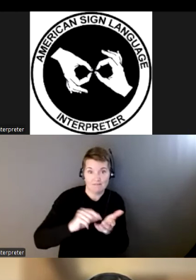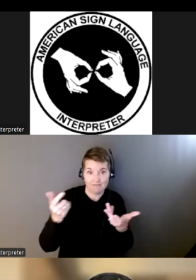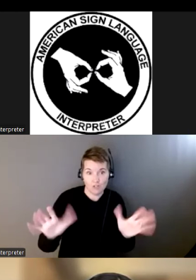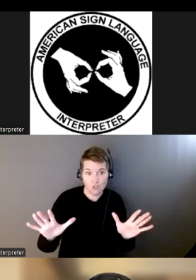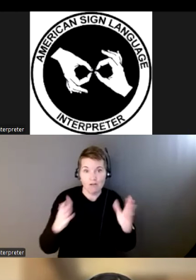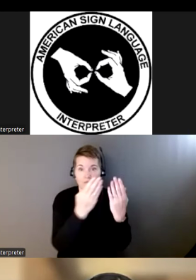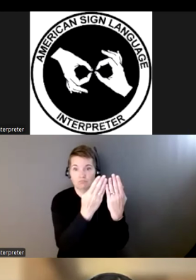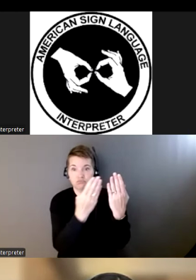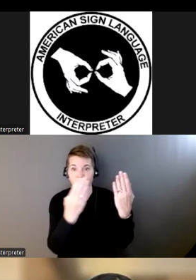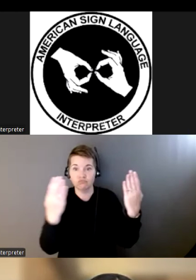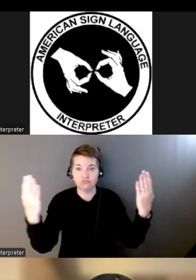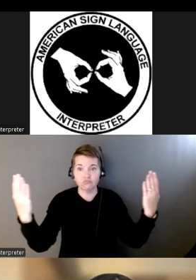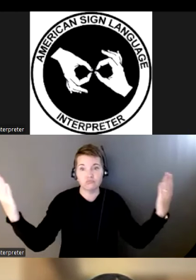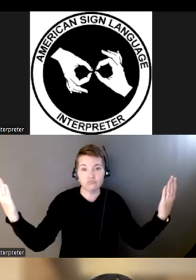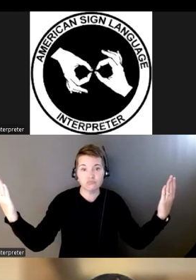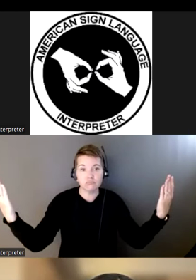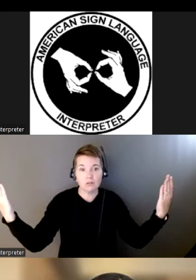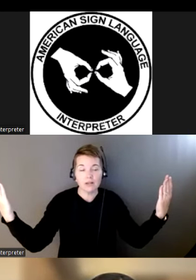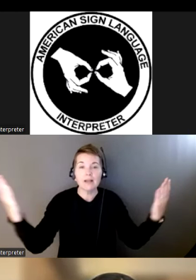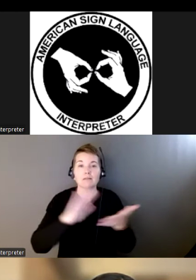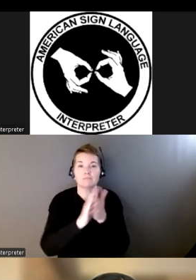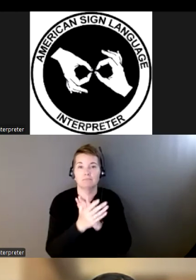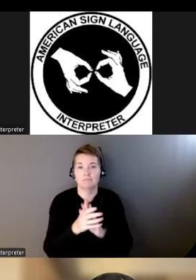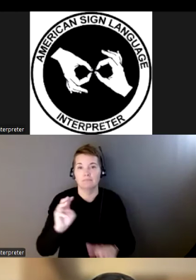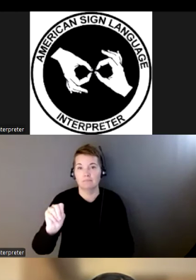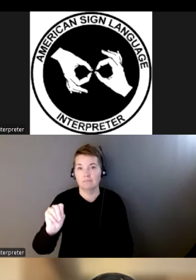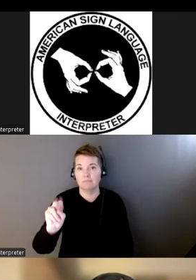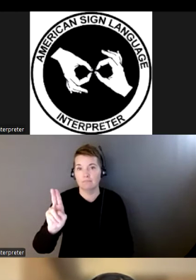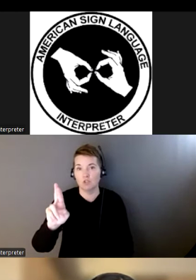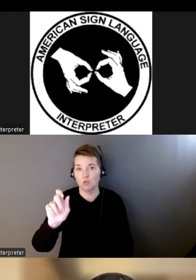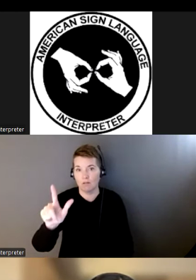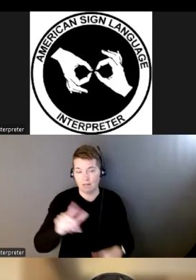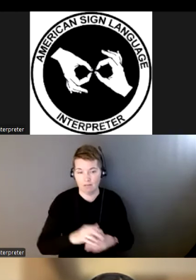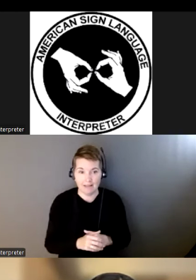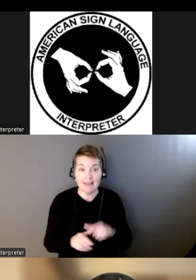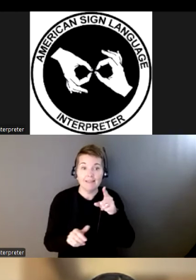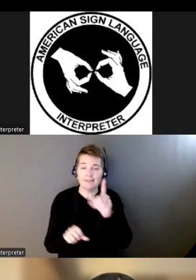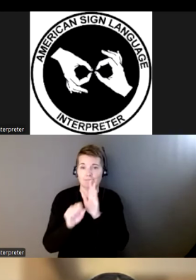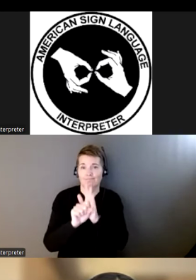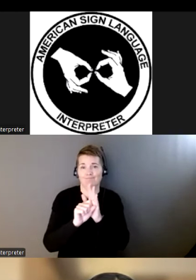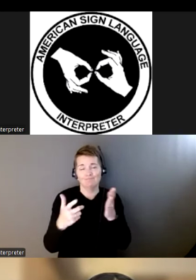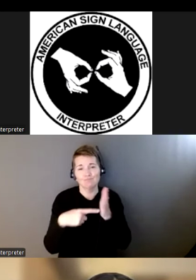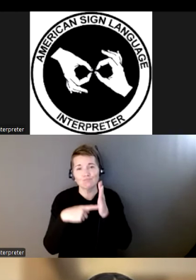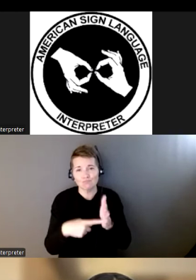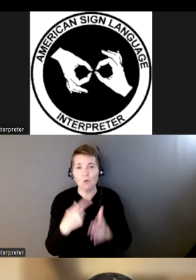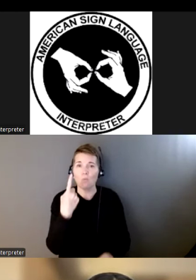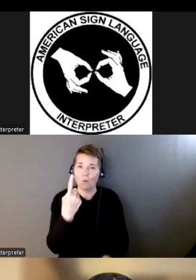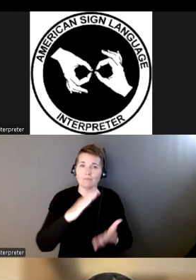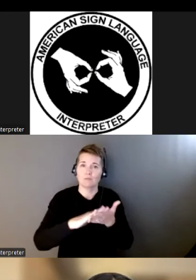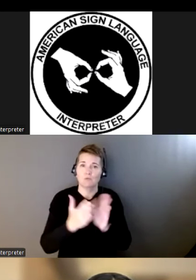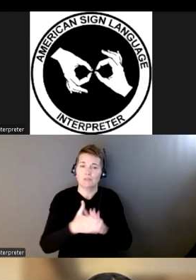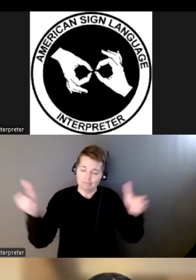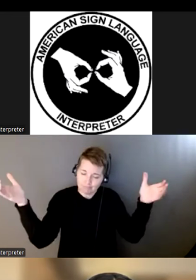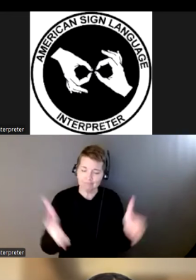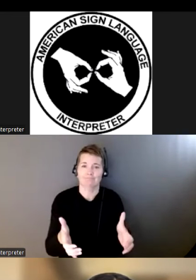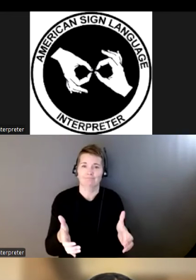displayed in one temporary mural, symbolizing the community coming together in one bookshelf. This view